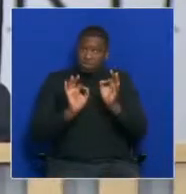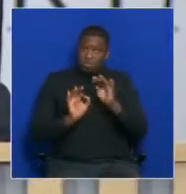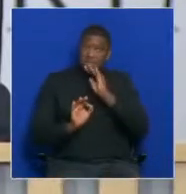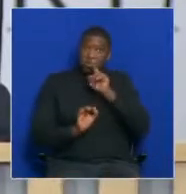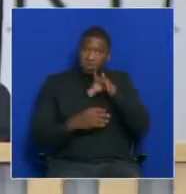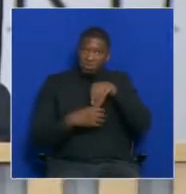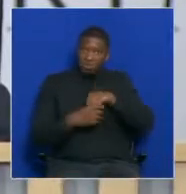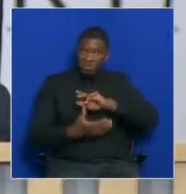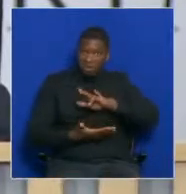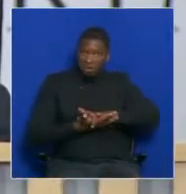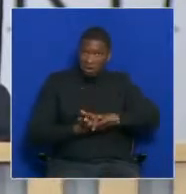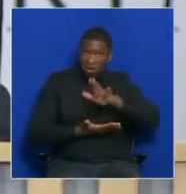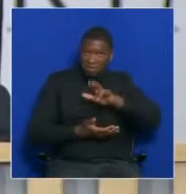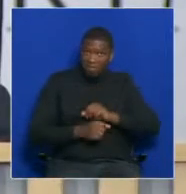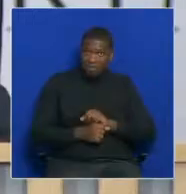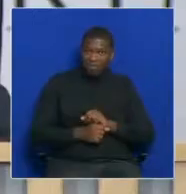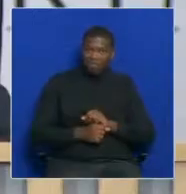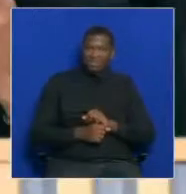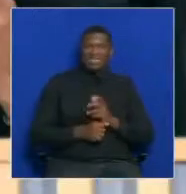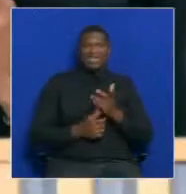I'm not sure with the reviewed one.